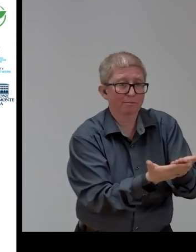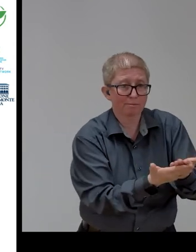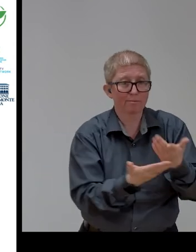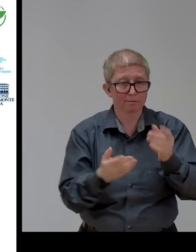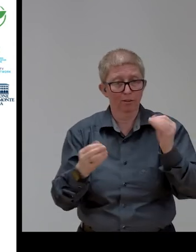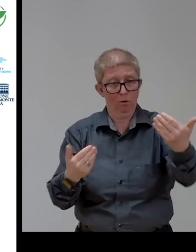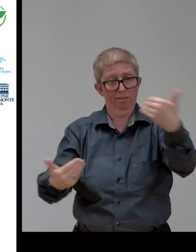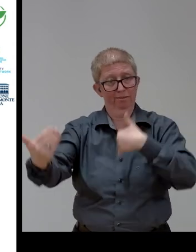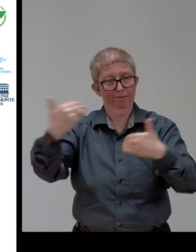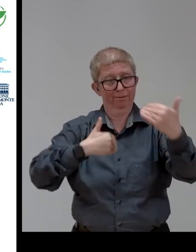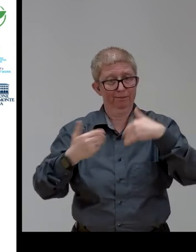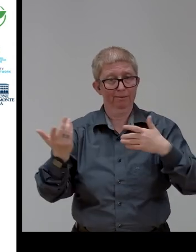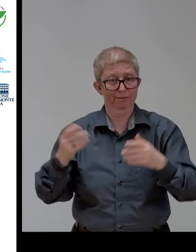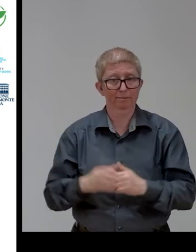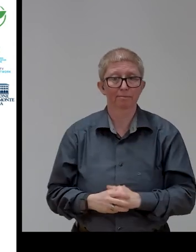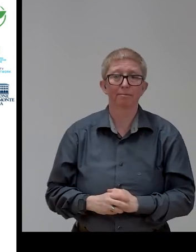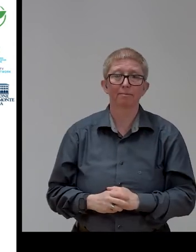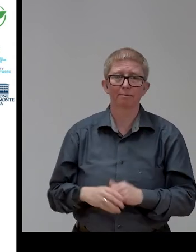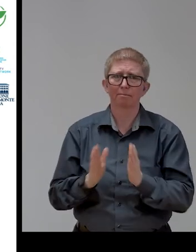slide, please.